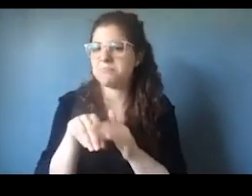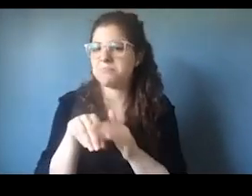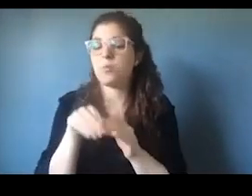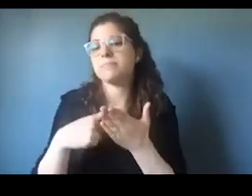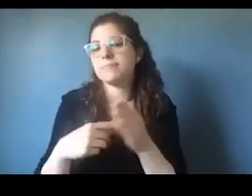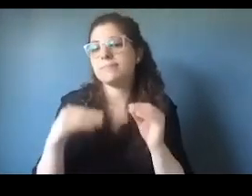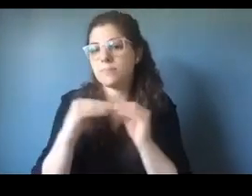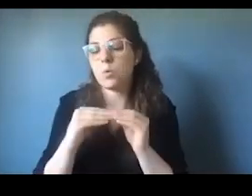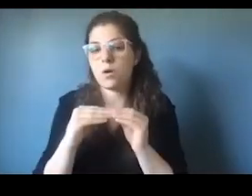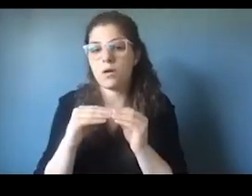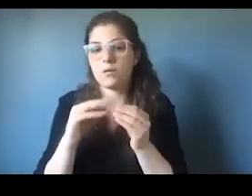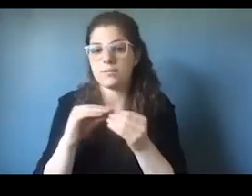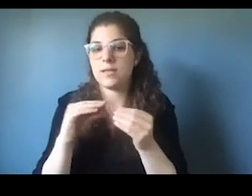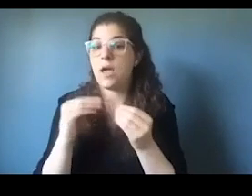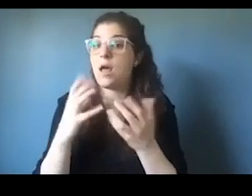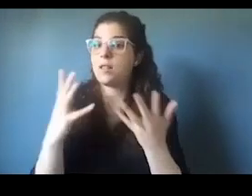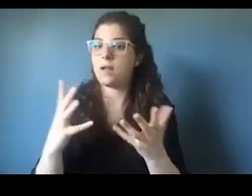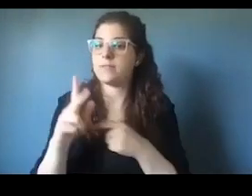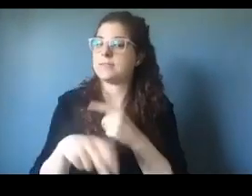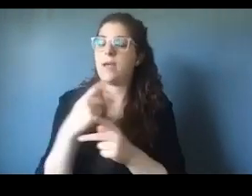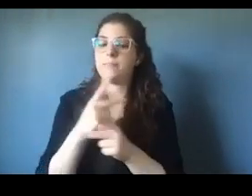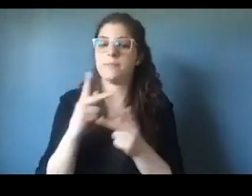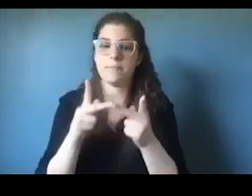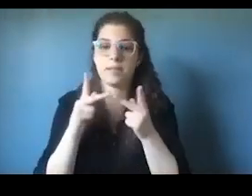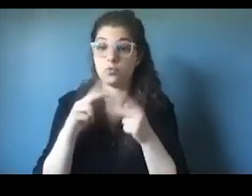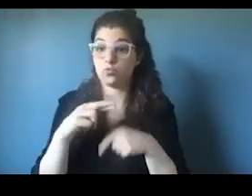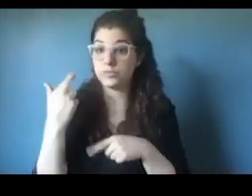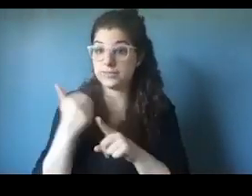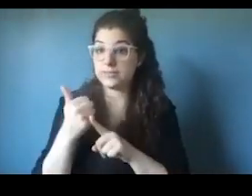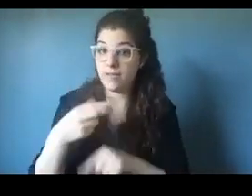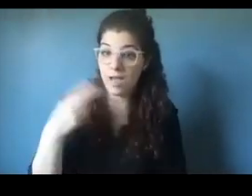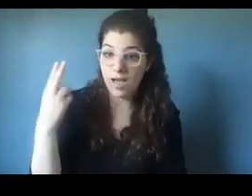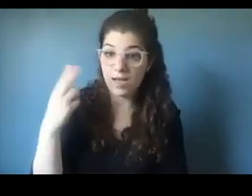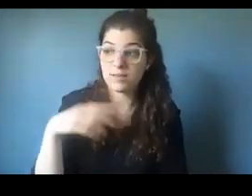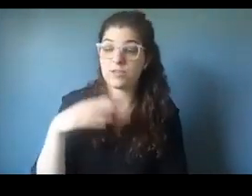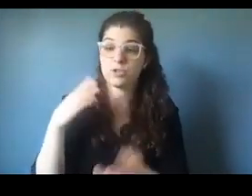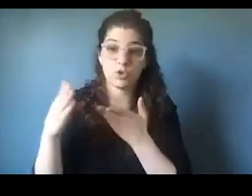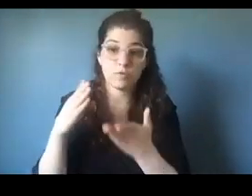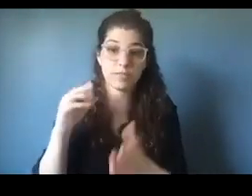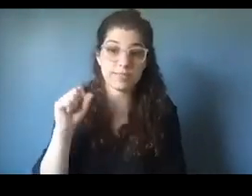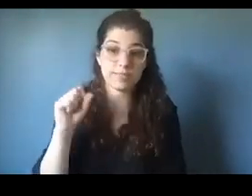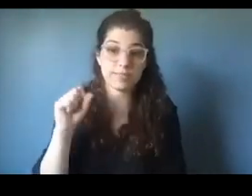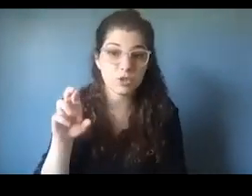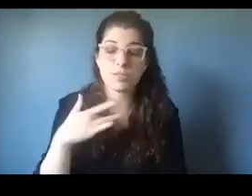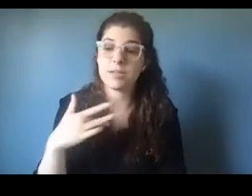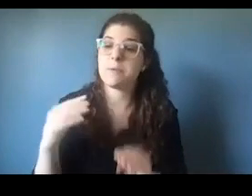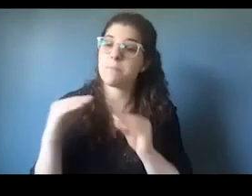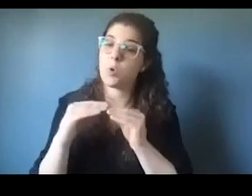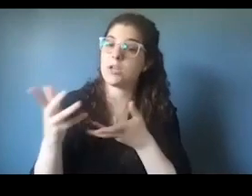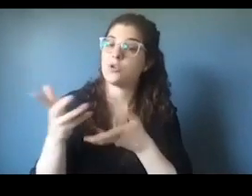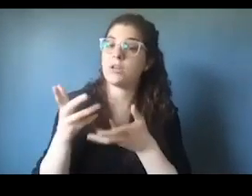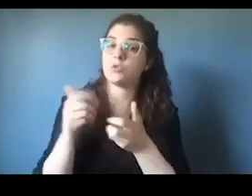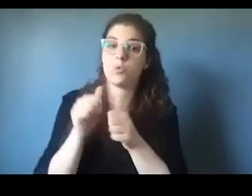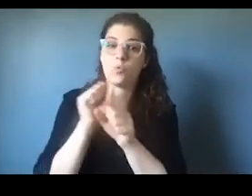say a lot of the types of places where risks are the highest, so the service sector, where there tend to be a lot of interaction between